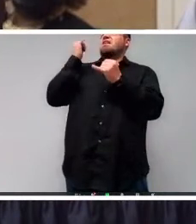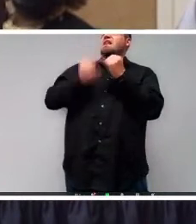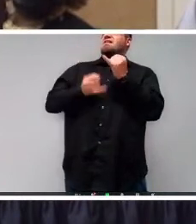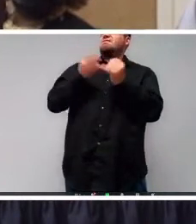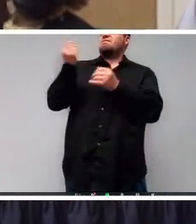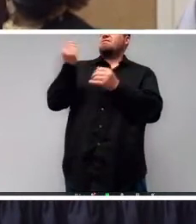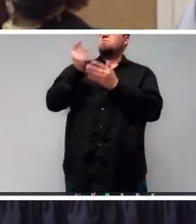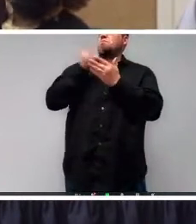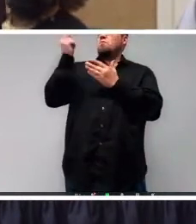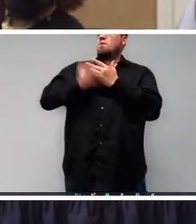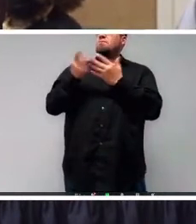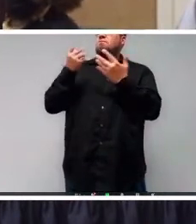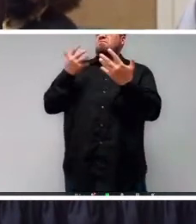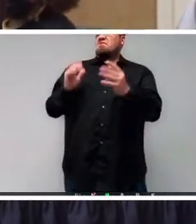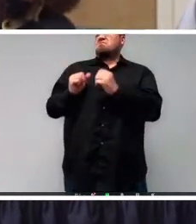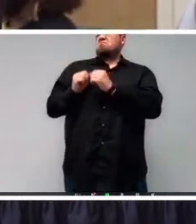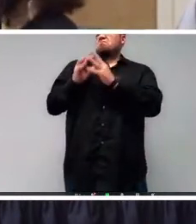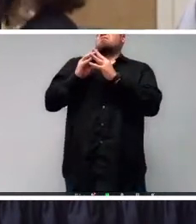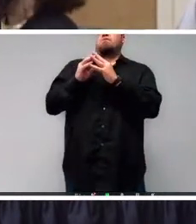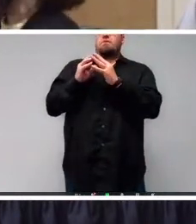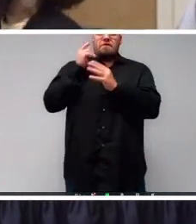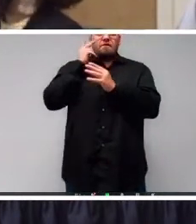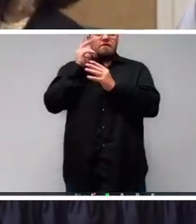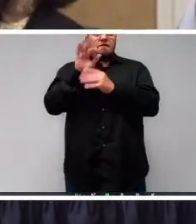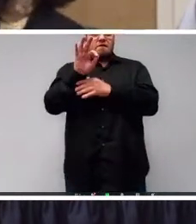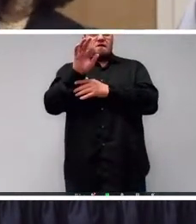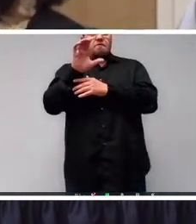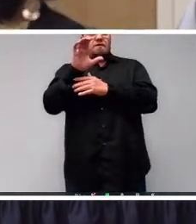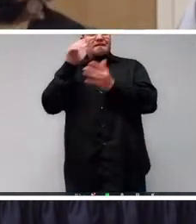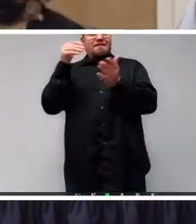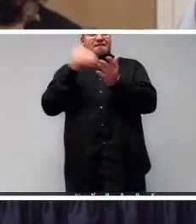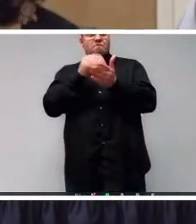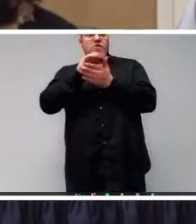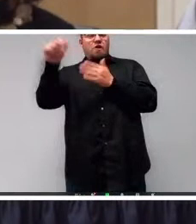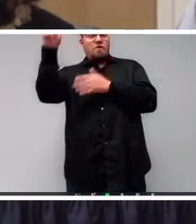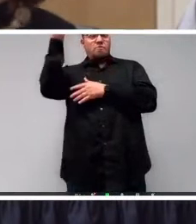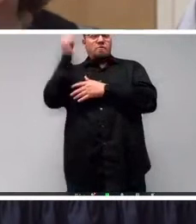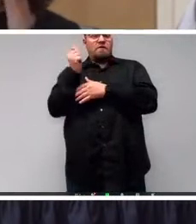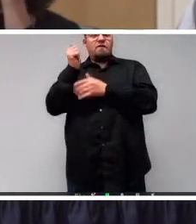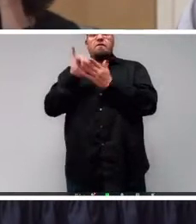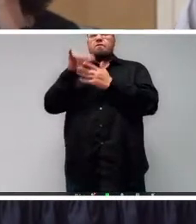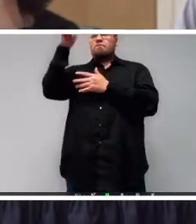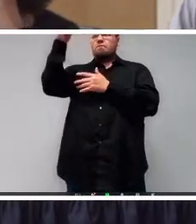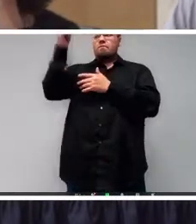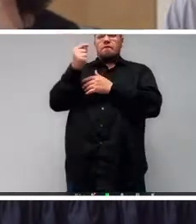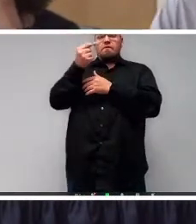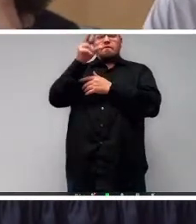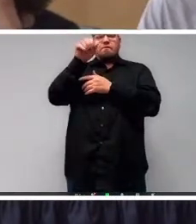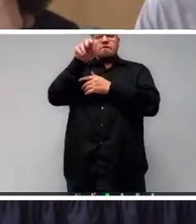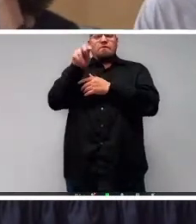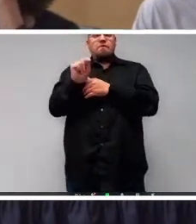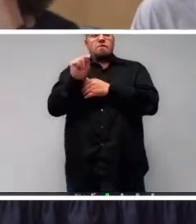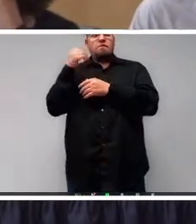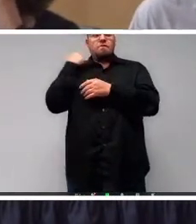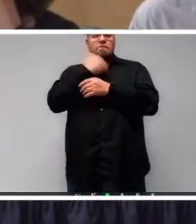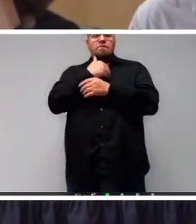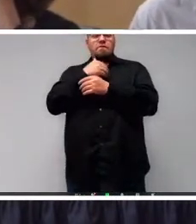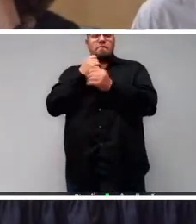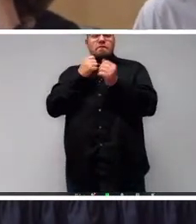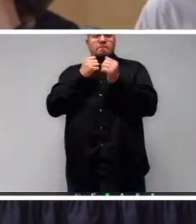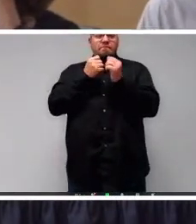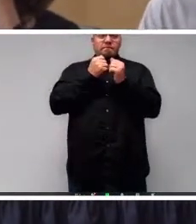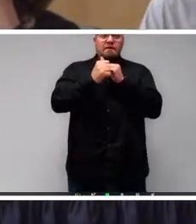programs here. So you can see a $900,000 grant. Now that grant was, we were a pass-through entity for